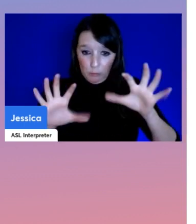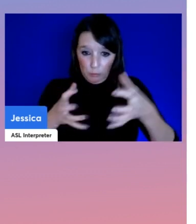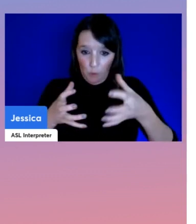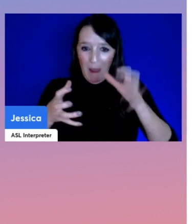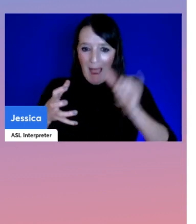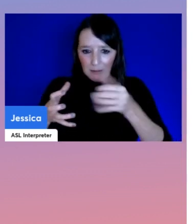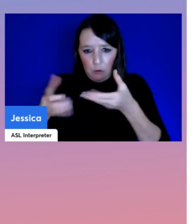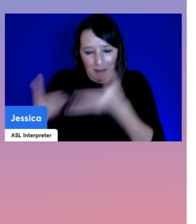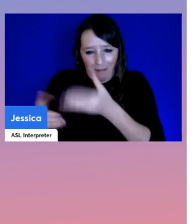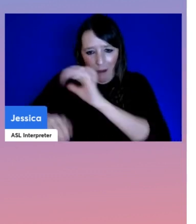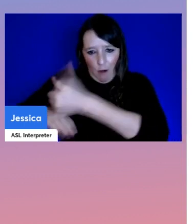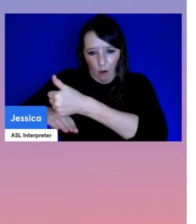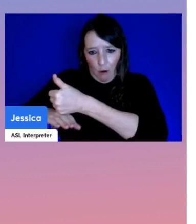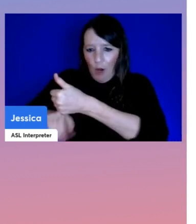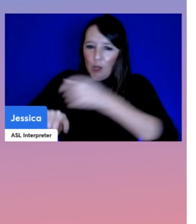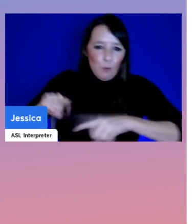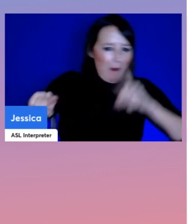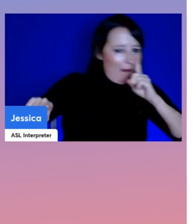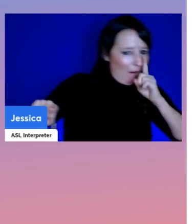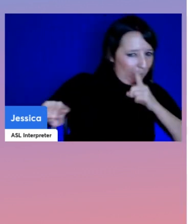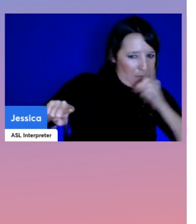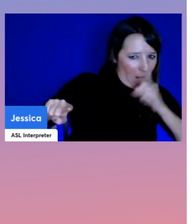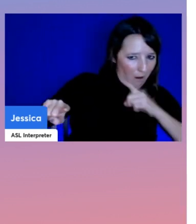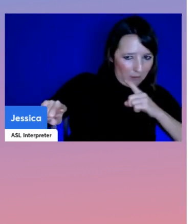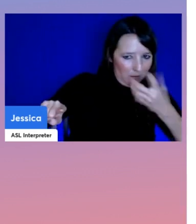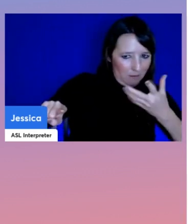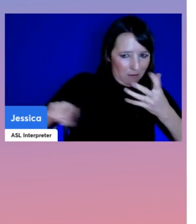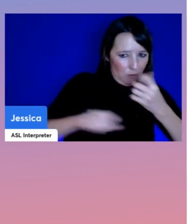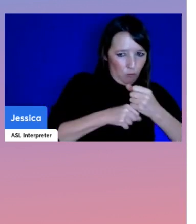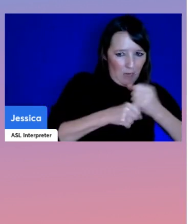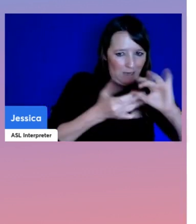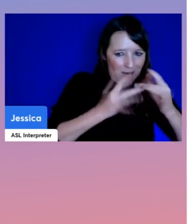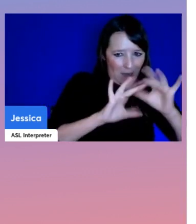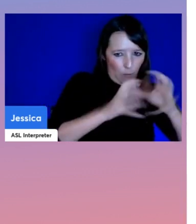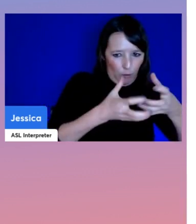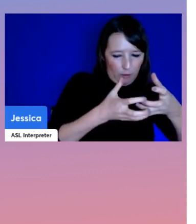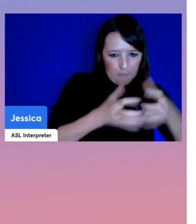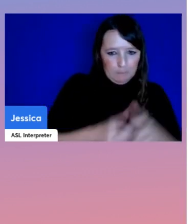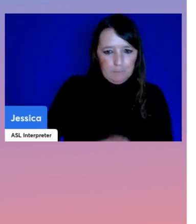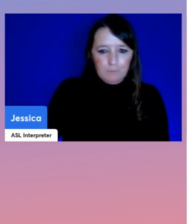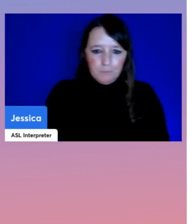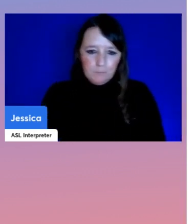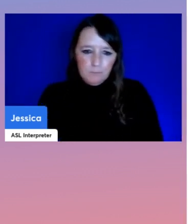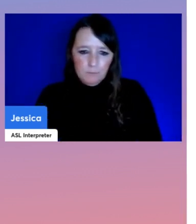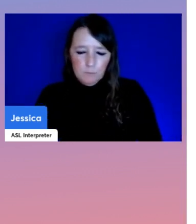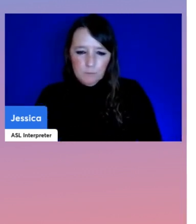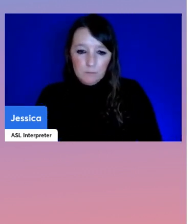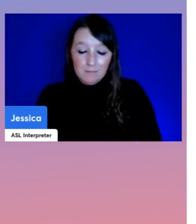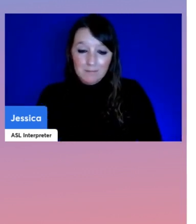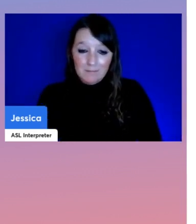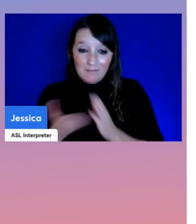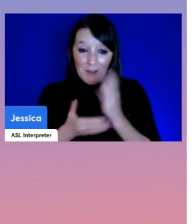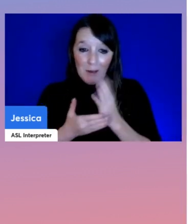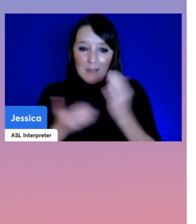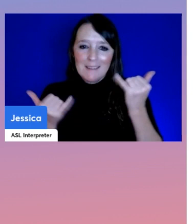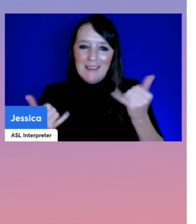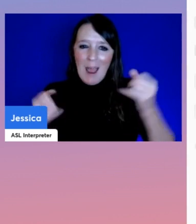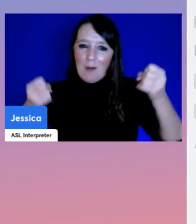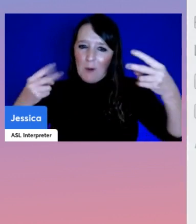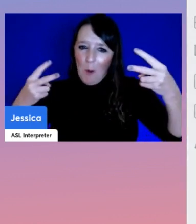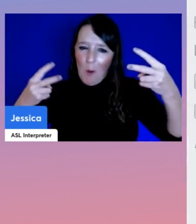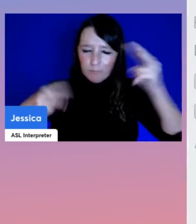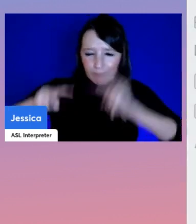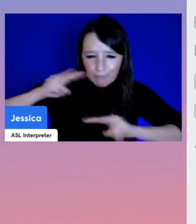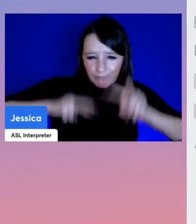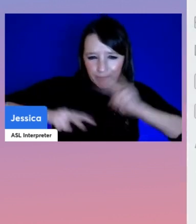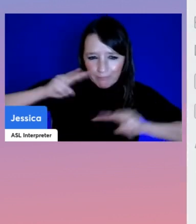can't mock away and create a network inside of it. All right, so we will look at some code, jumping